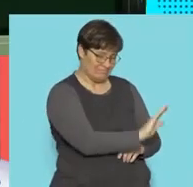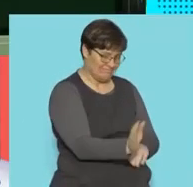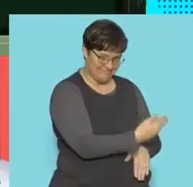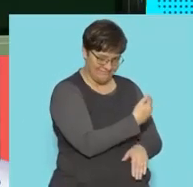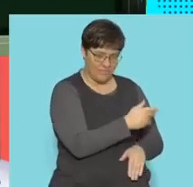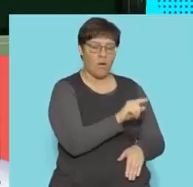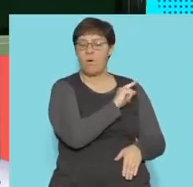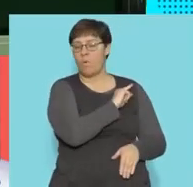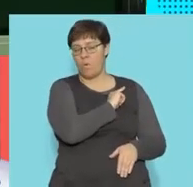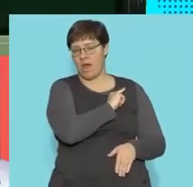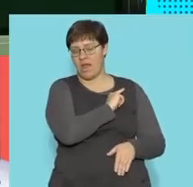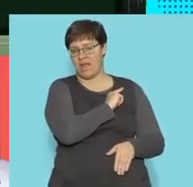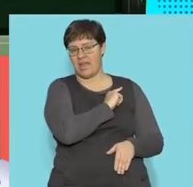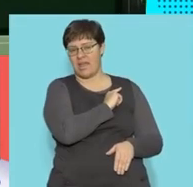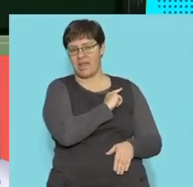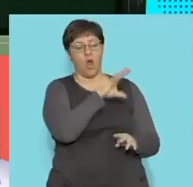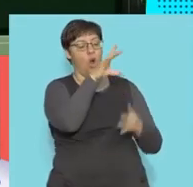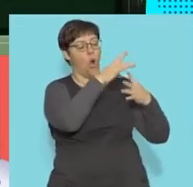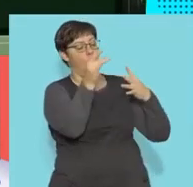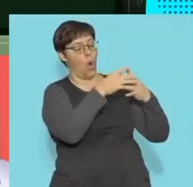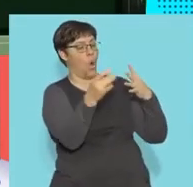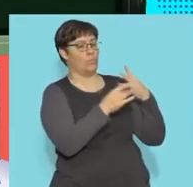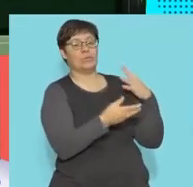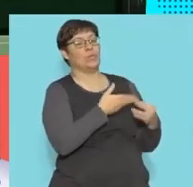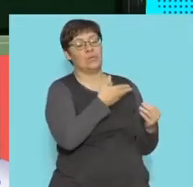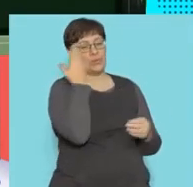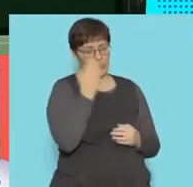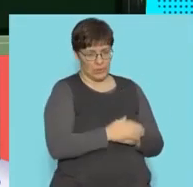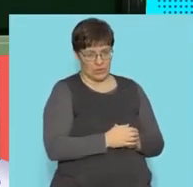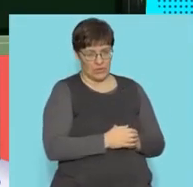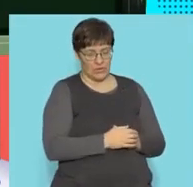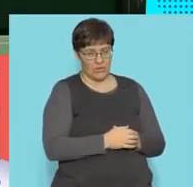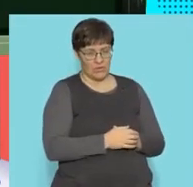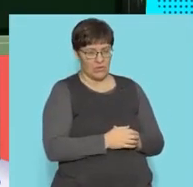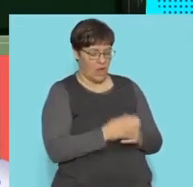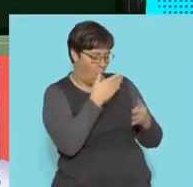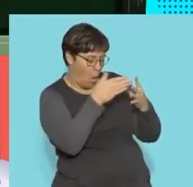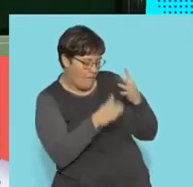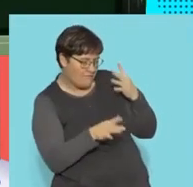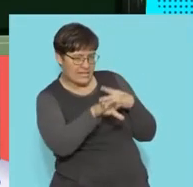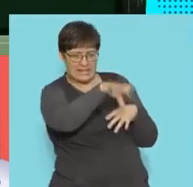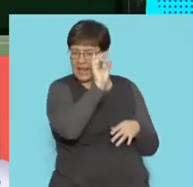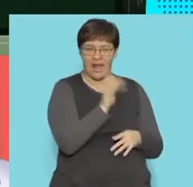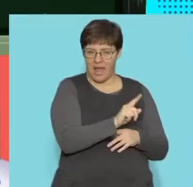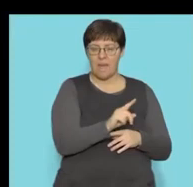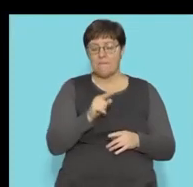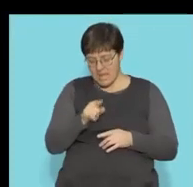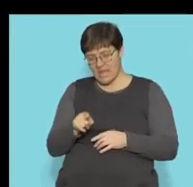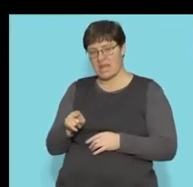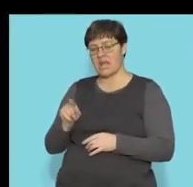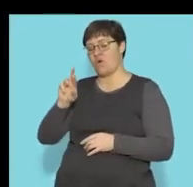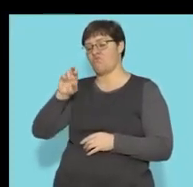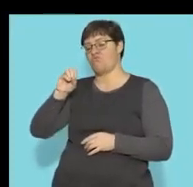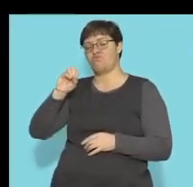don't have options to eliminate or select. Now we're working with rock. So what